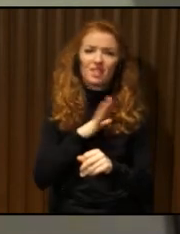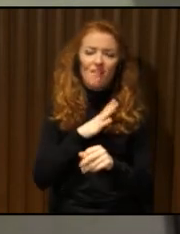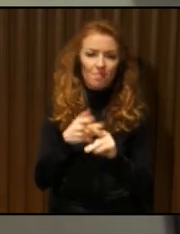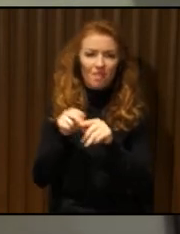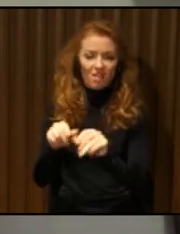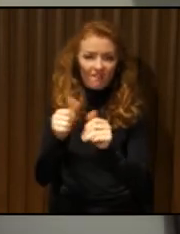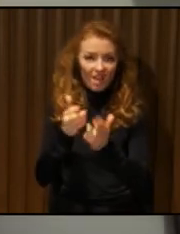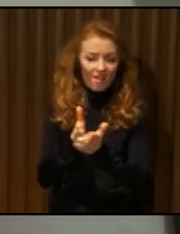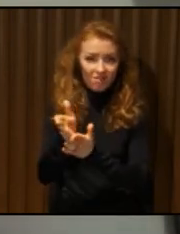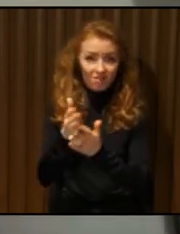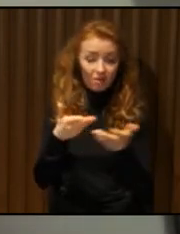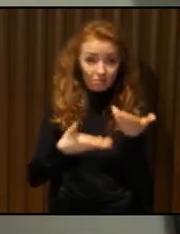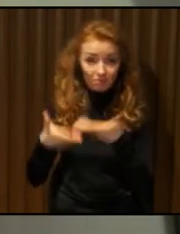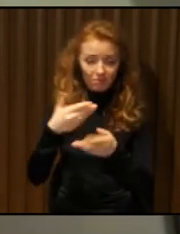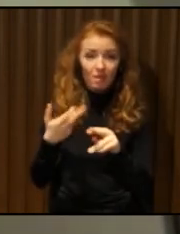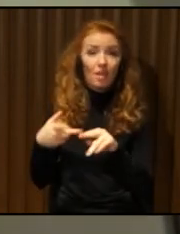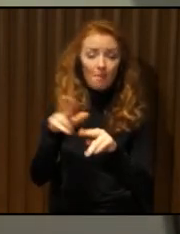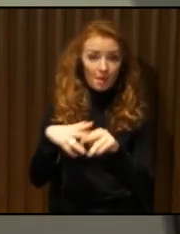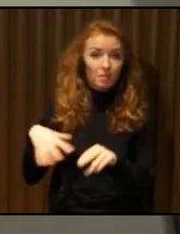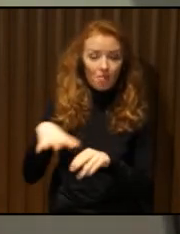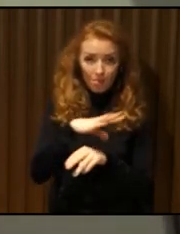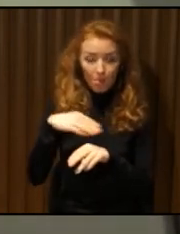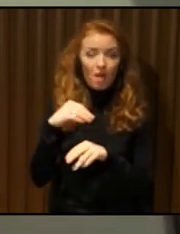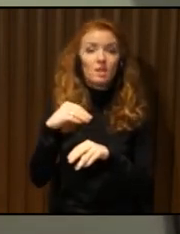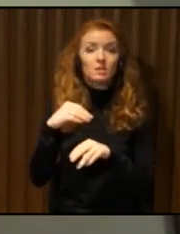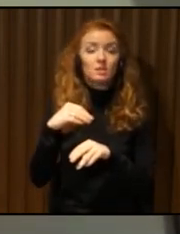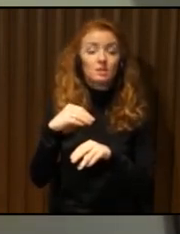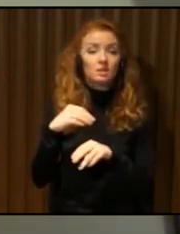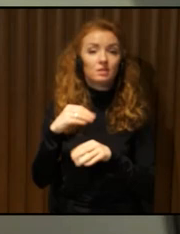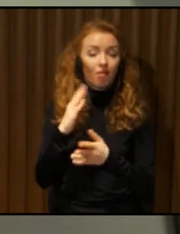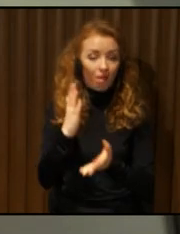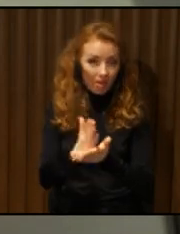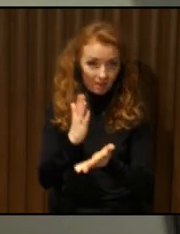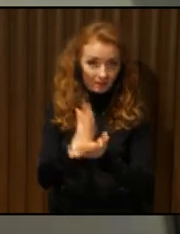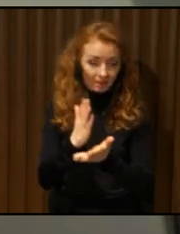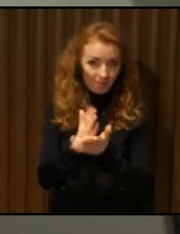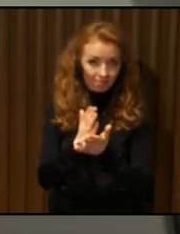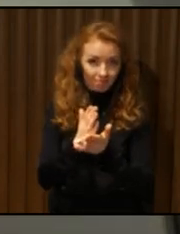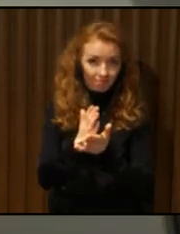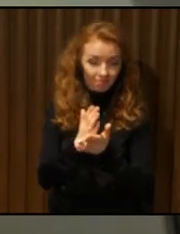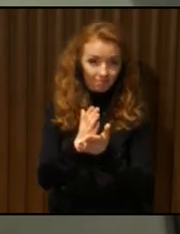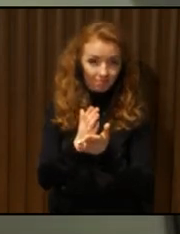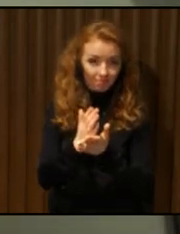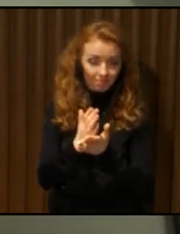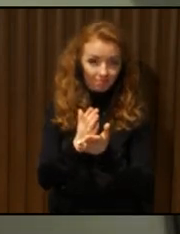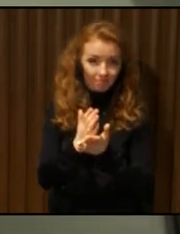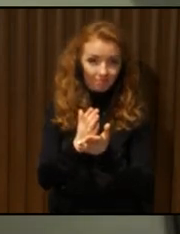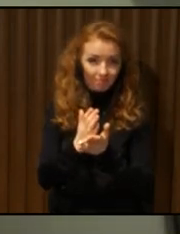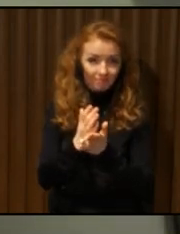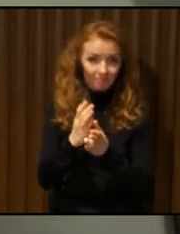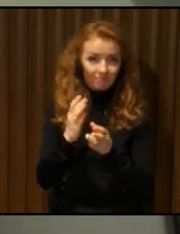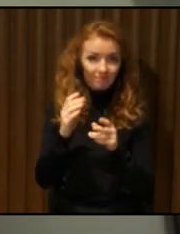advertising manager. And we are three, me, Sigal, the creative director, and my VP, my CEO,